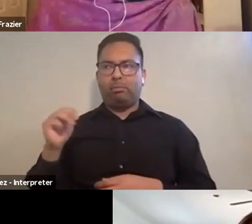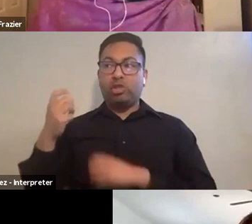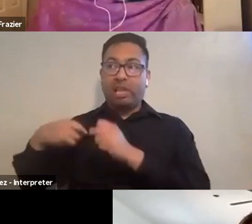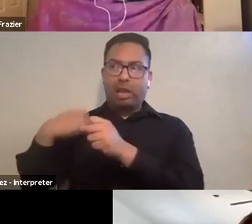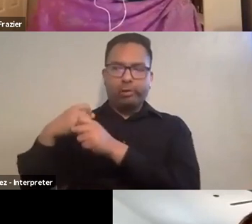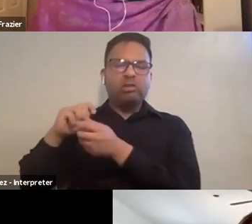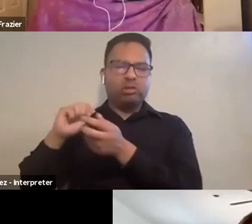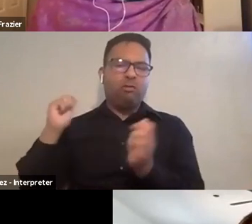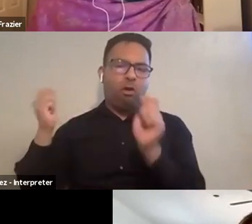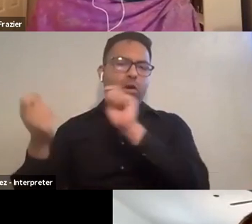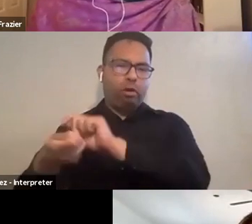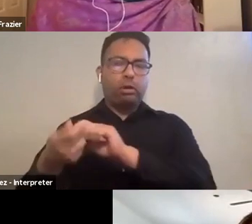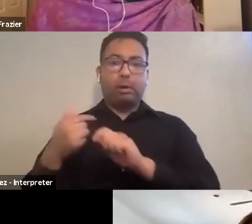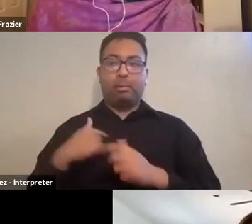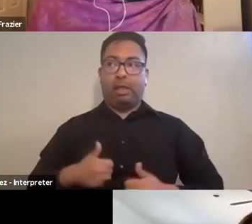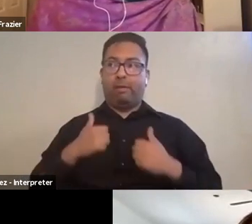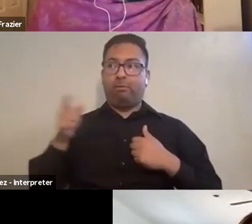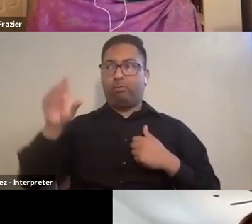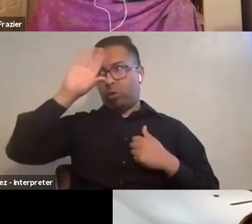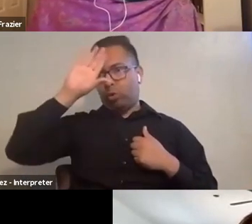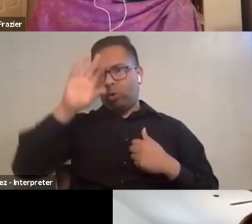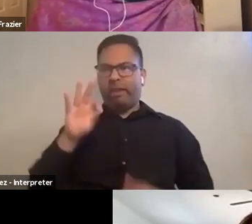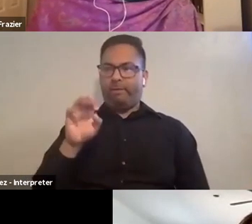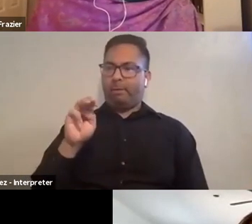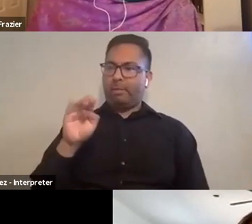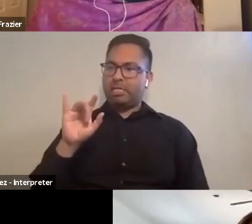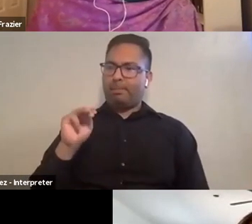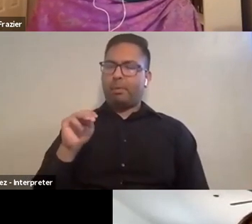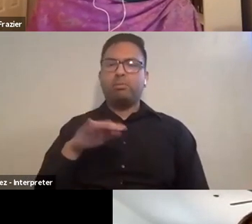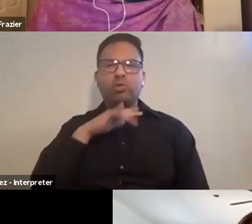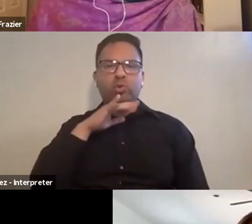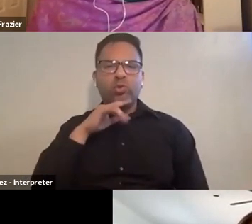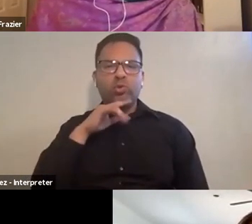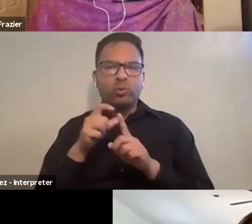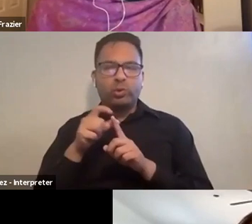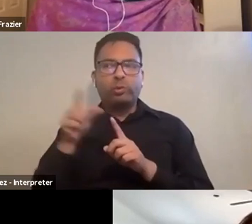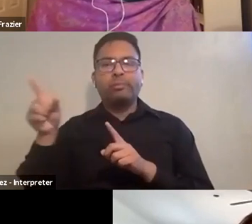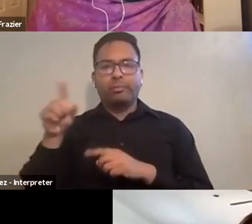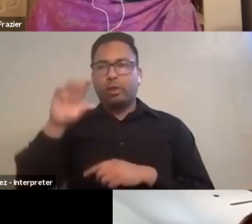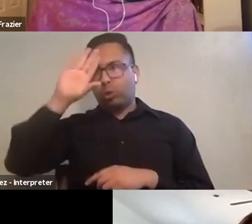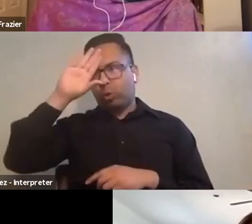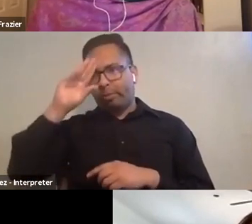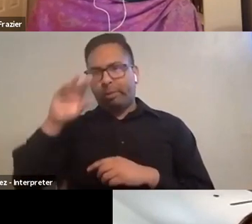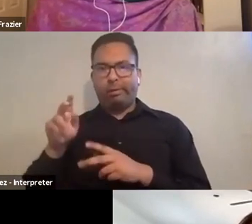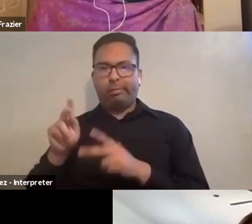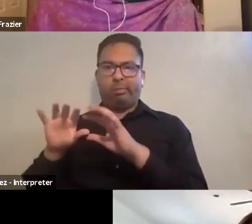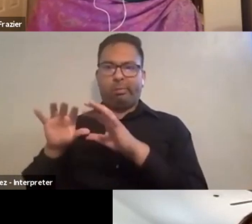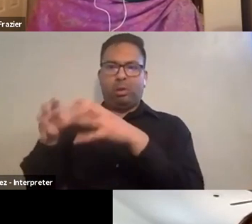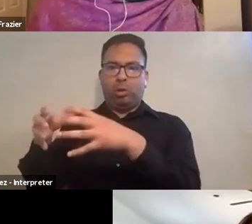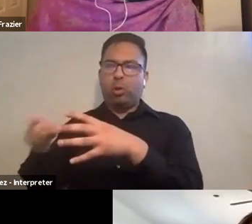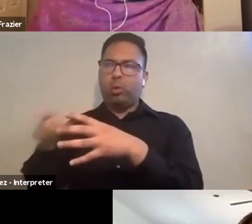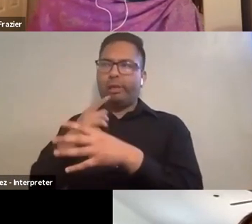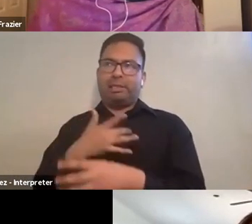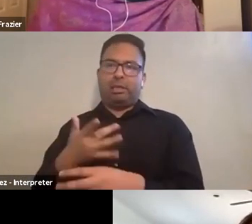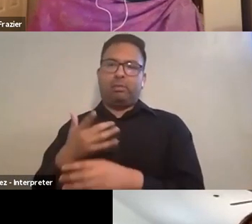Cuba, feminism was really a dirty word, and the Cuban party generally followed the international